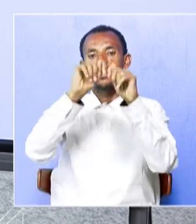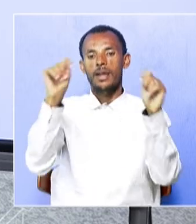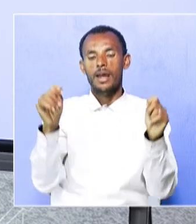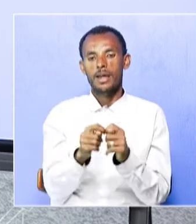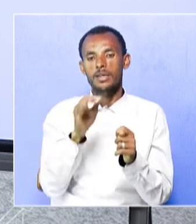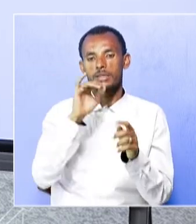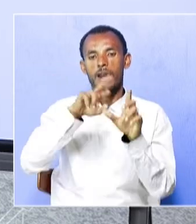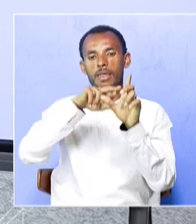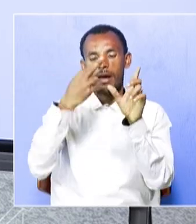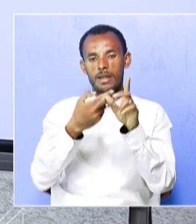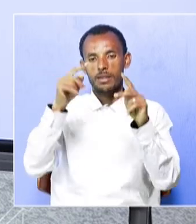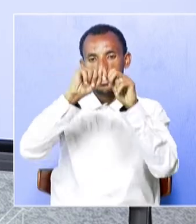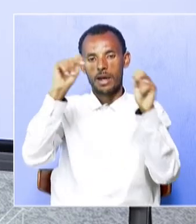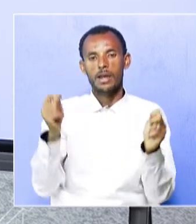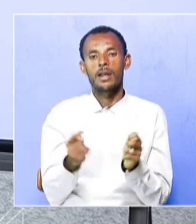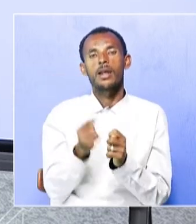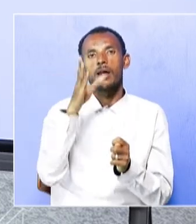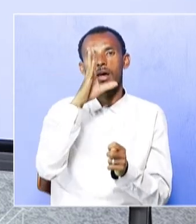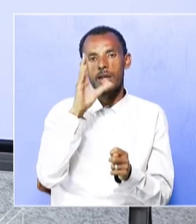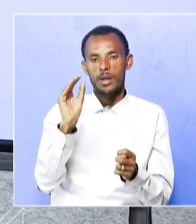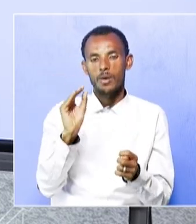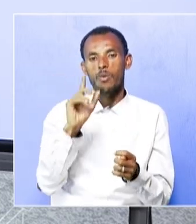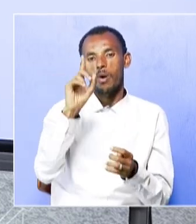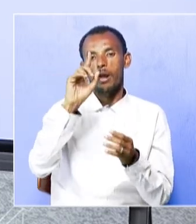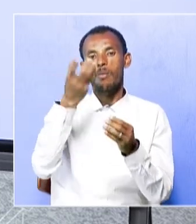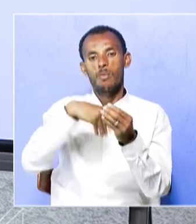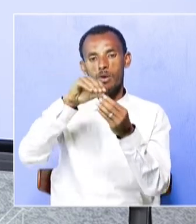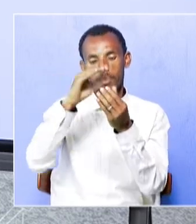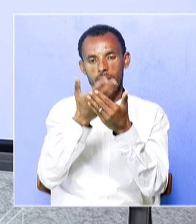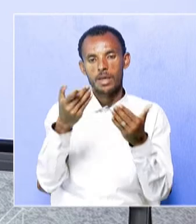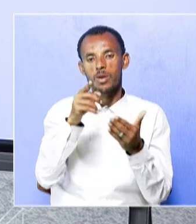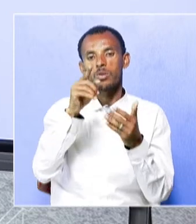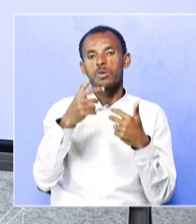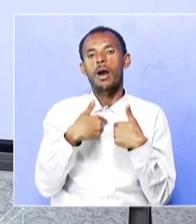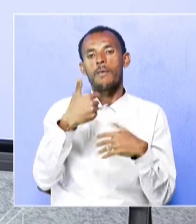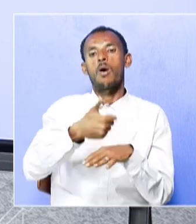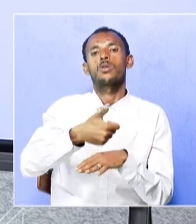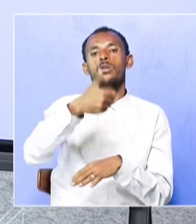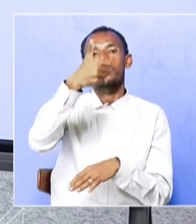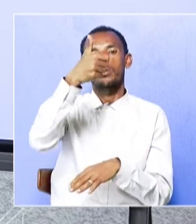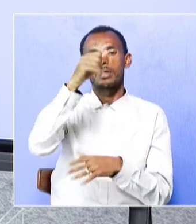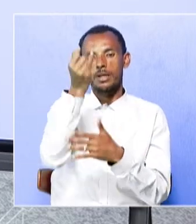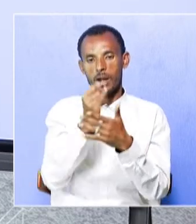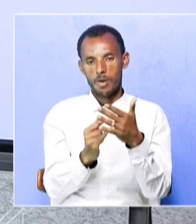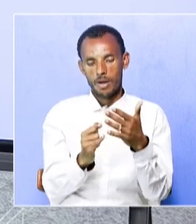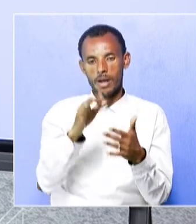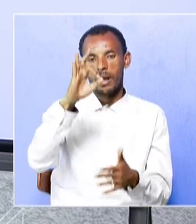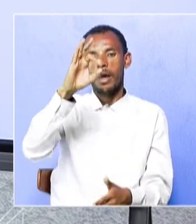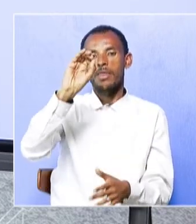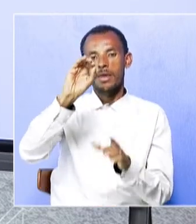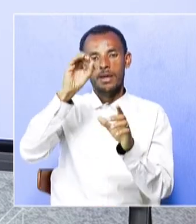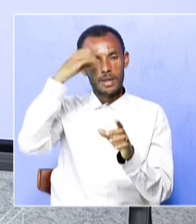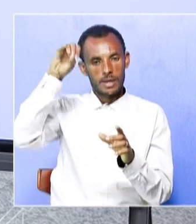a right angle triangle. And one more thing, you need to have an altitude drawn from 90 degrees to